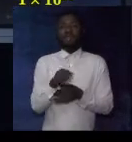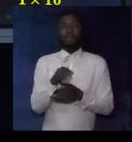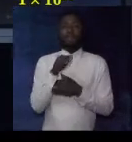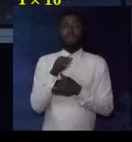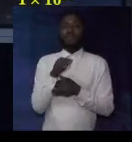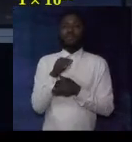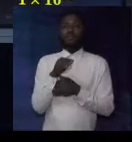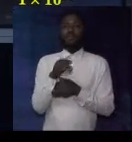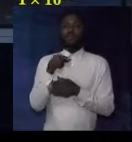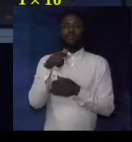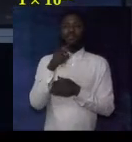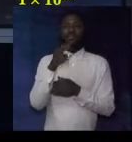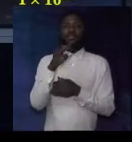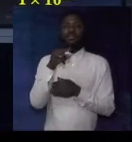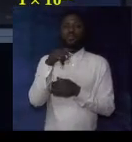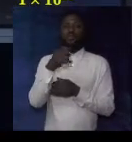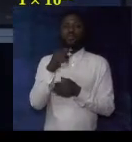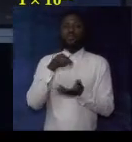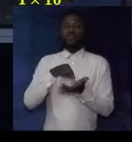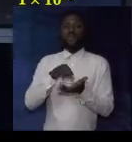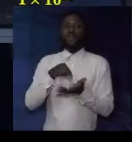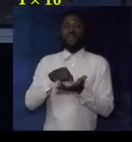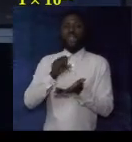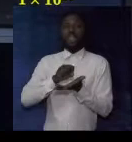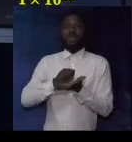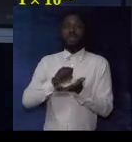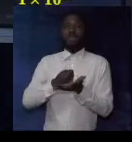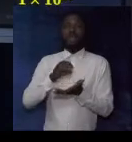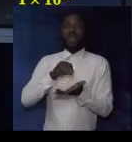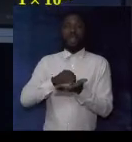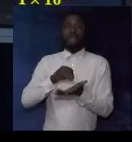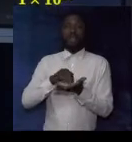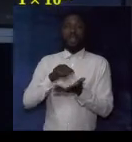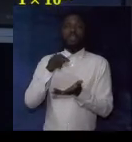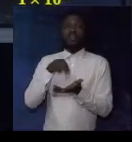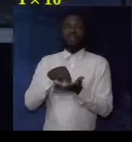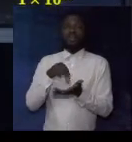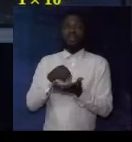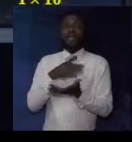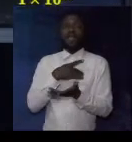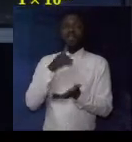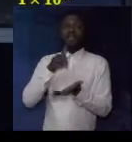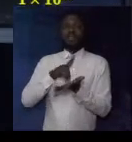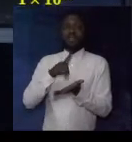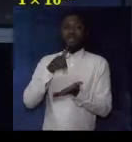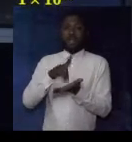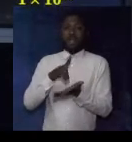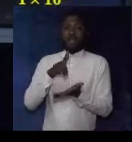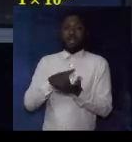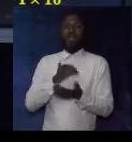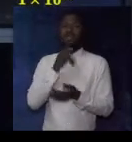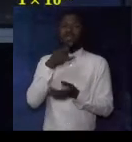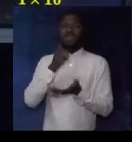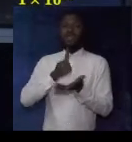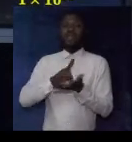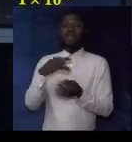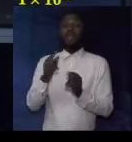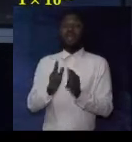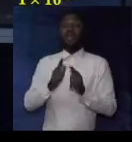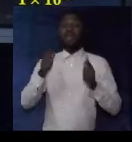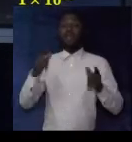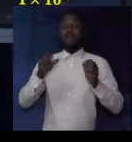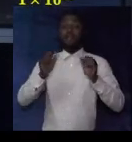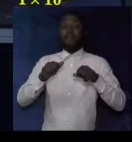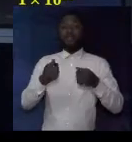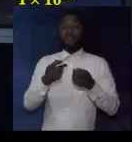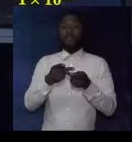the billion. Quadrillion, quintillion, sextillion, septillion, octillion, nonillion, decillion. But is the decillion